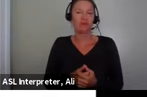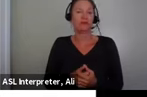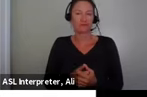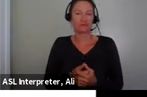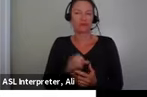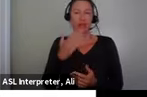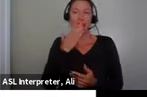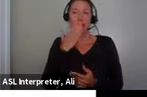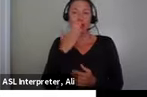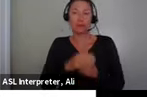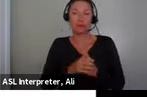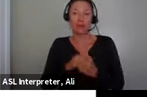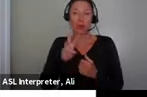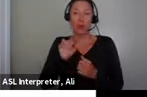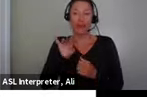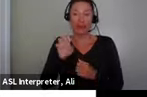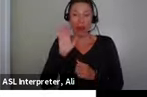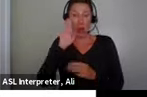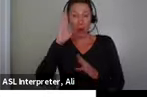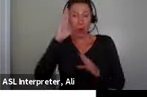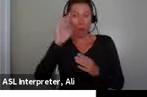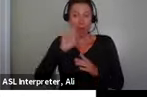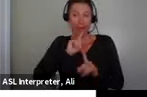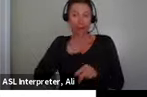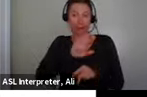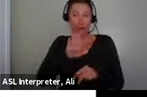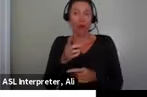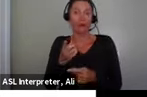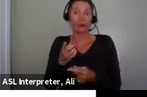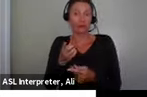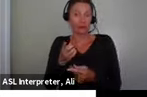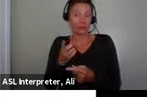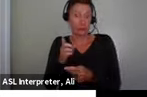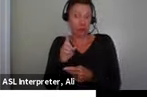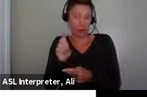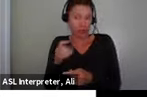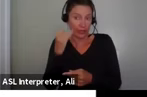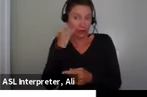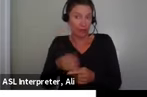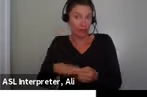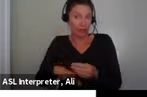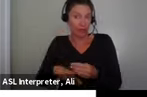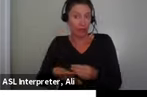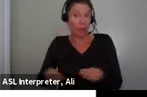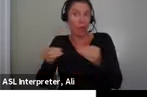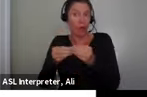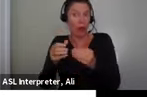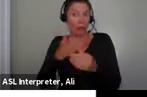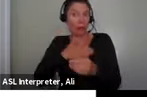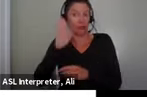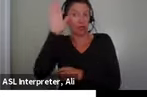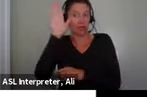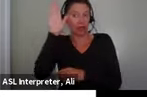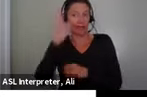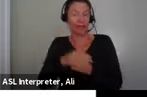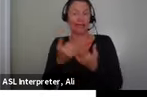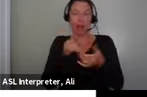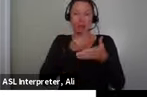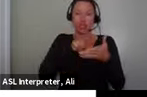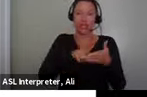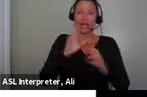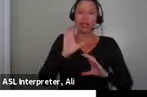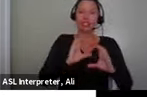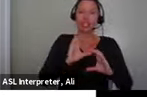Thank you, Wayne. I hope that answered your question. If you have an additional question, please raise your hand. I'm gonna look in the chat to see if there's